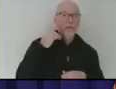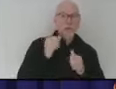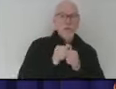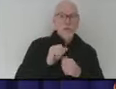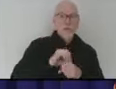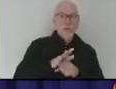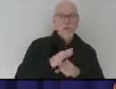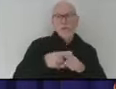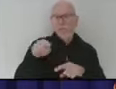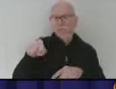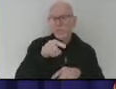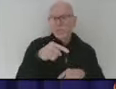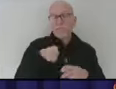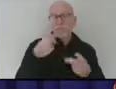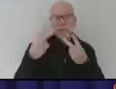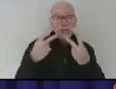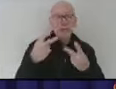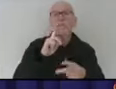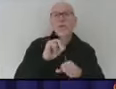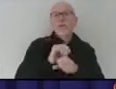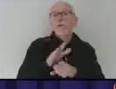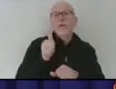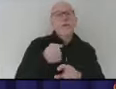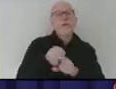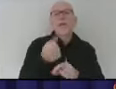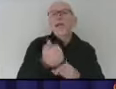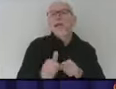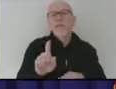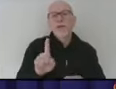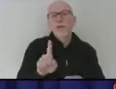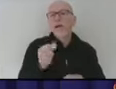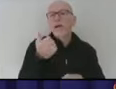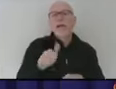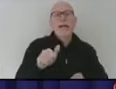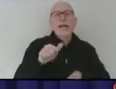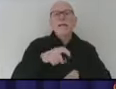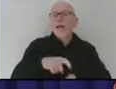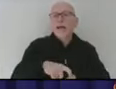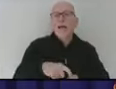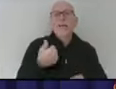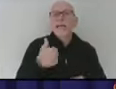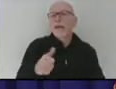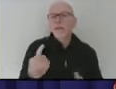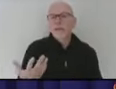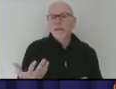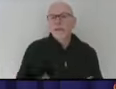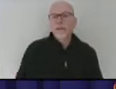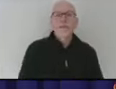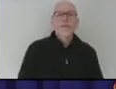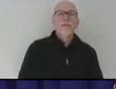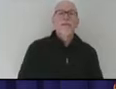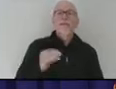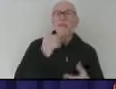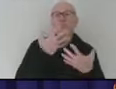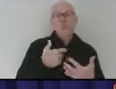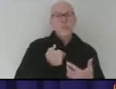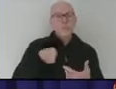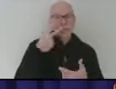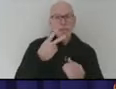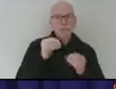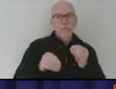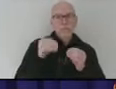another reminder that COVID can strike anywhere, anyone, at any time. And sadly, we are seeing that with increasing frequency